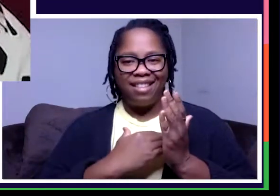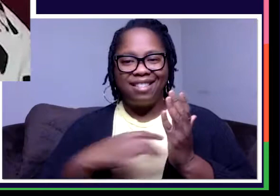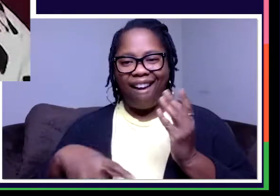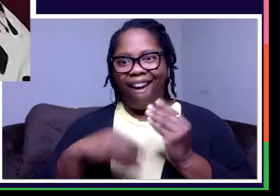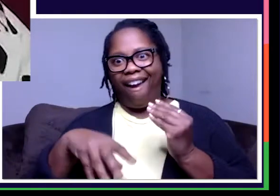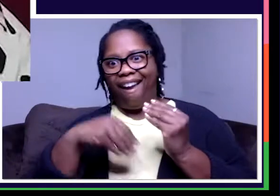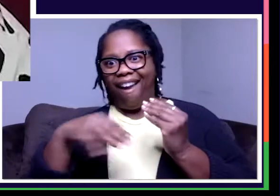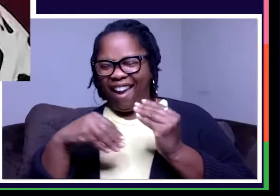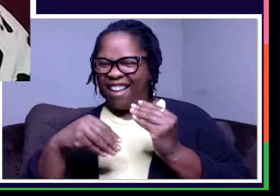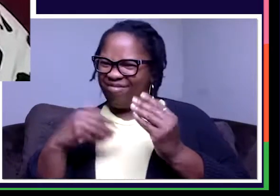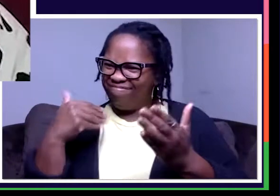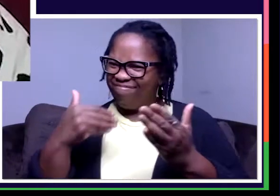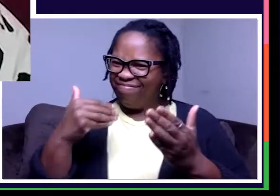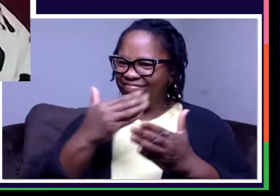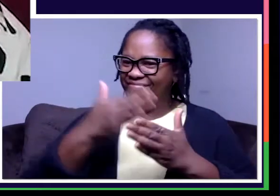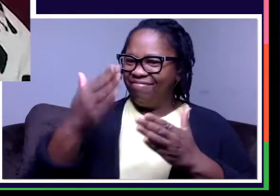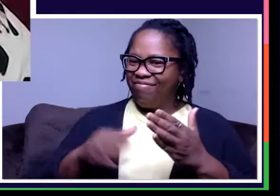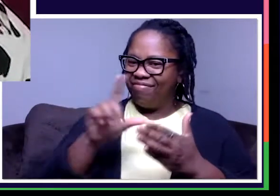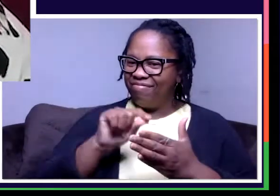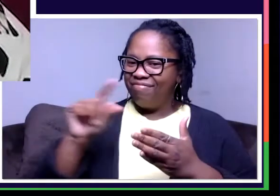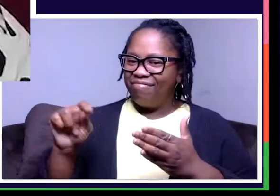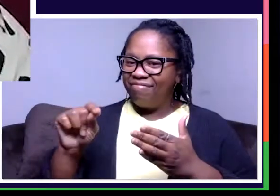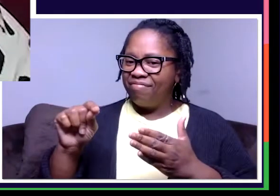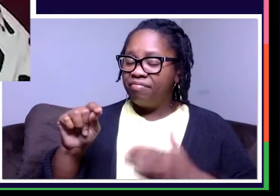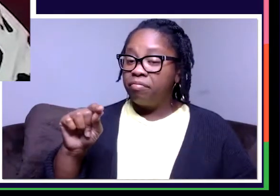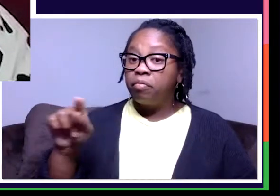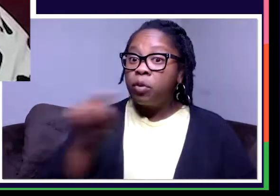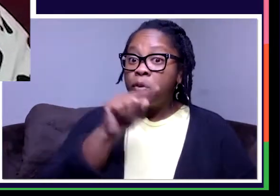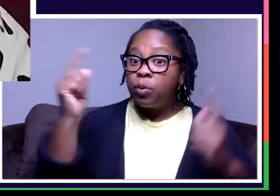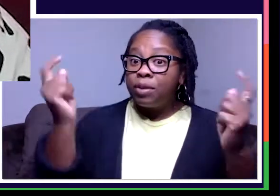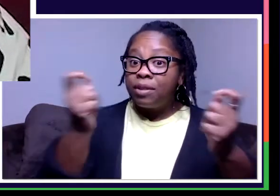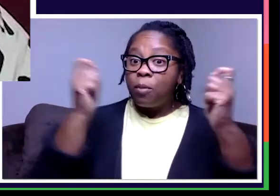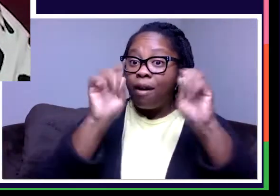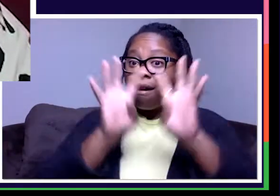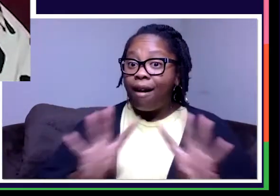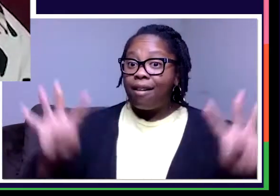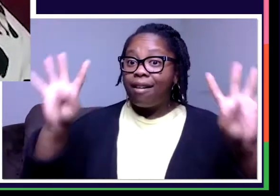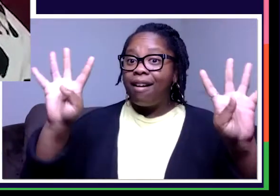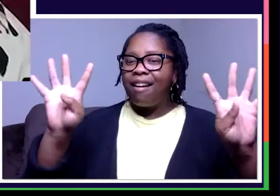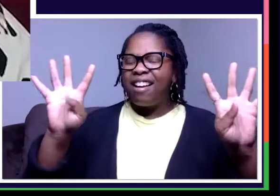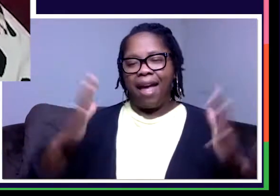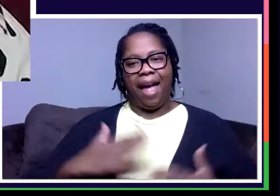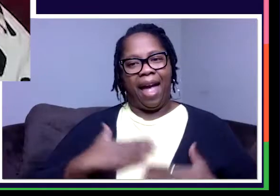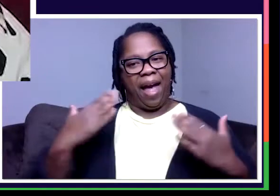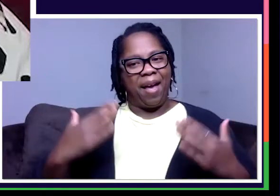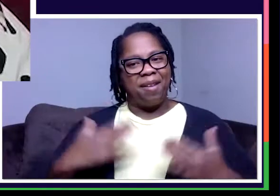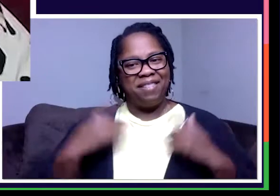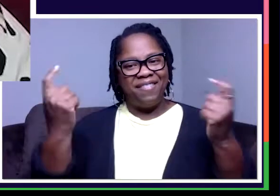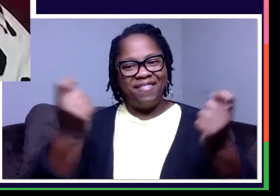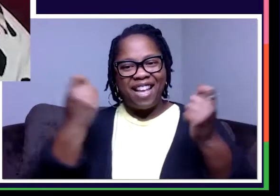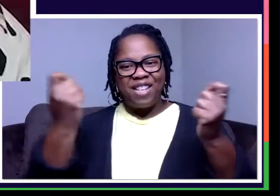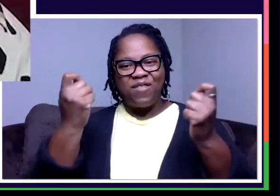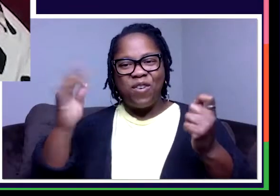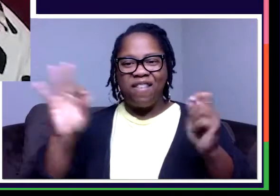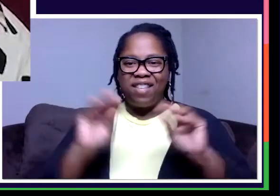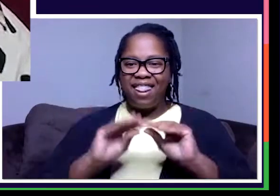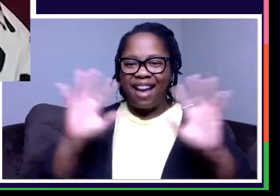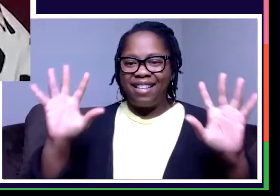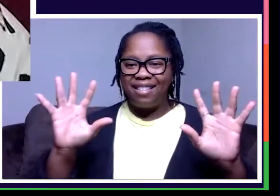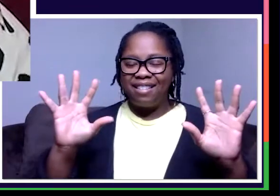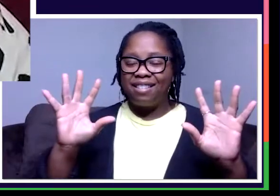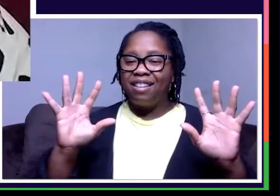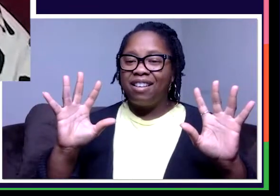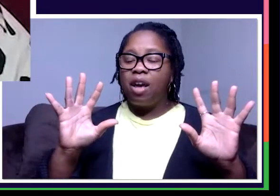everyone who celebrates Hanukkah, I wish you a happy festival of lights from my family to yours.